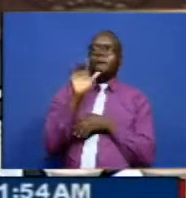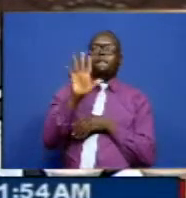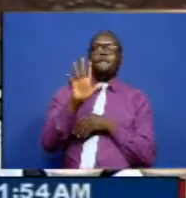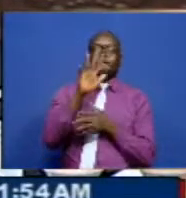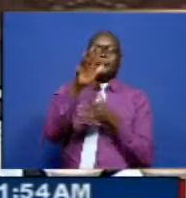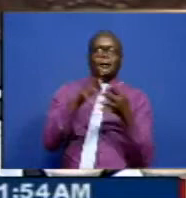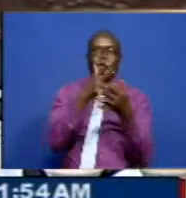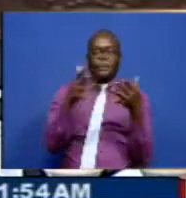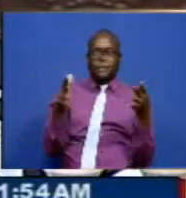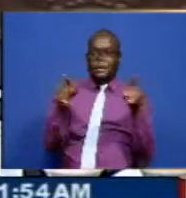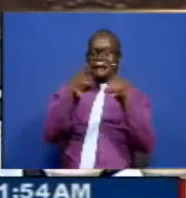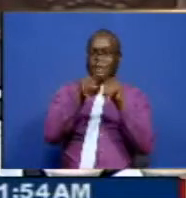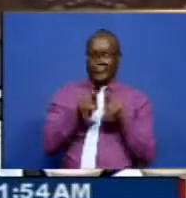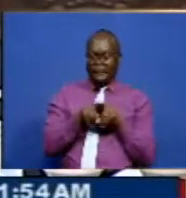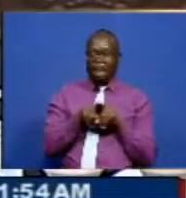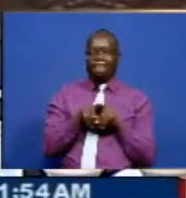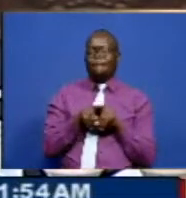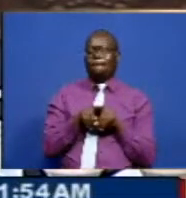the